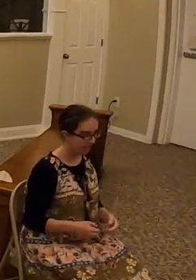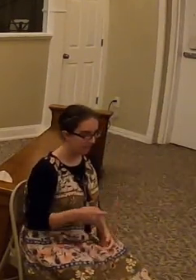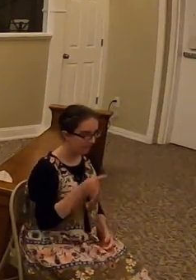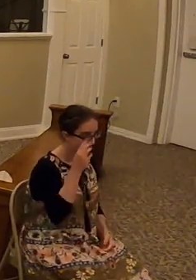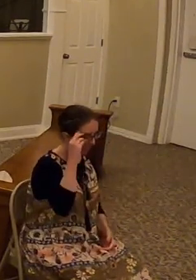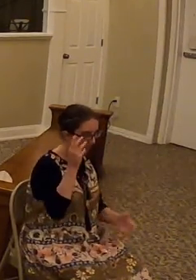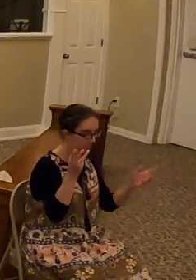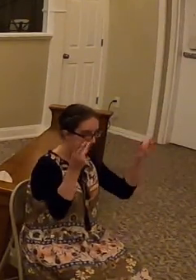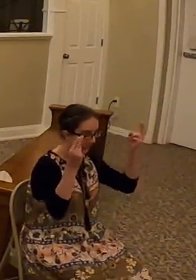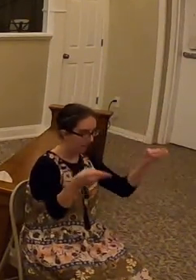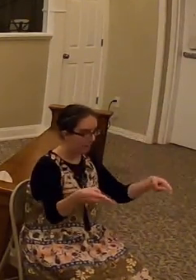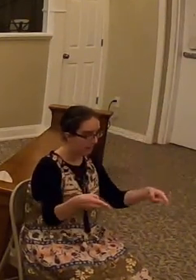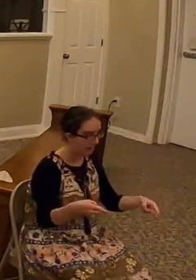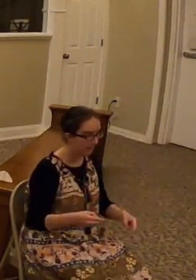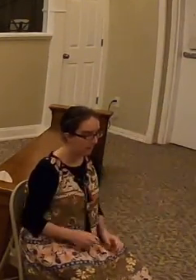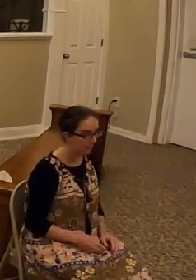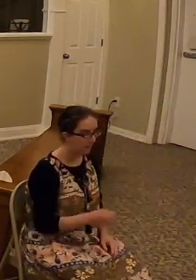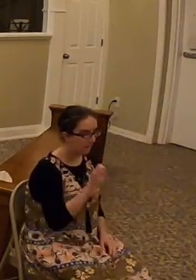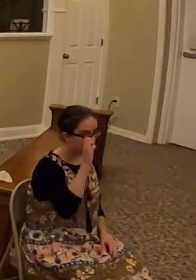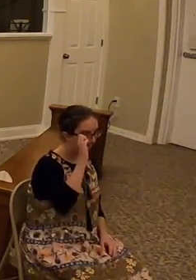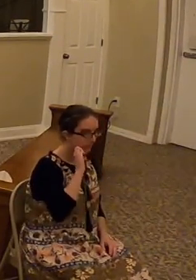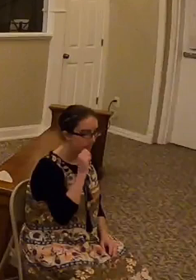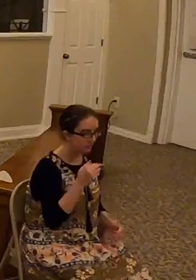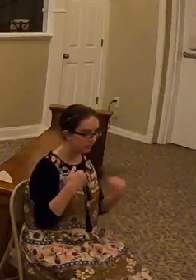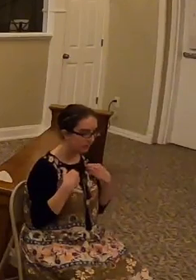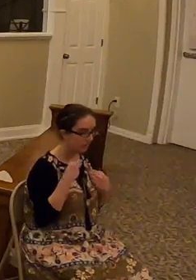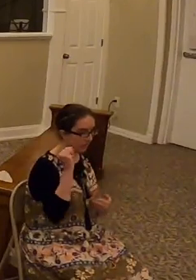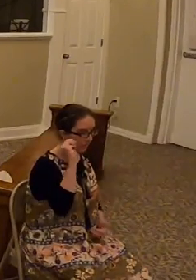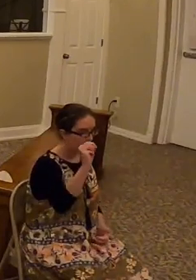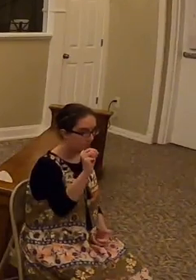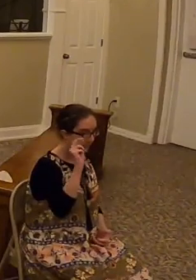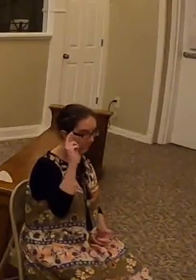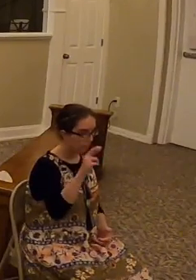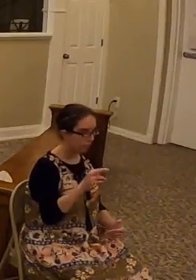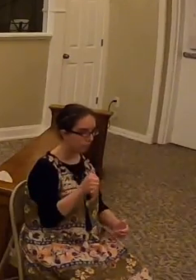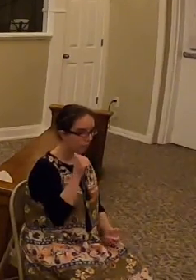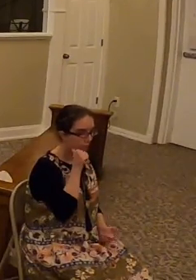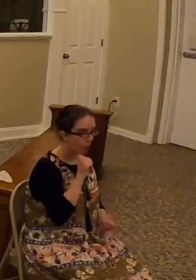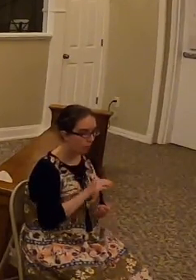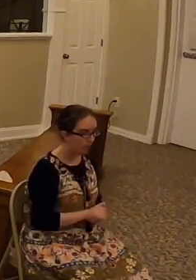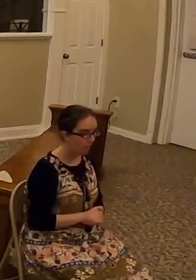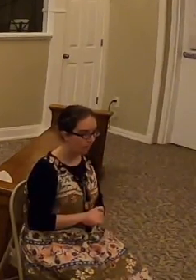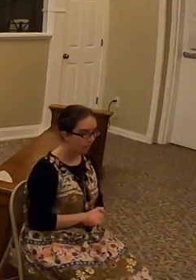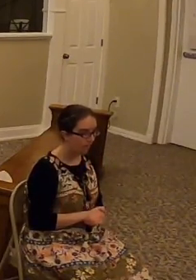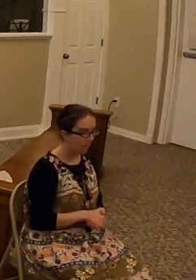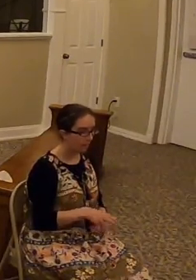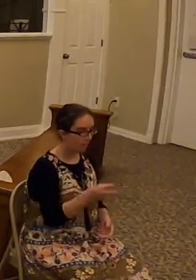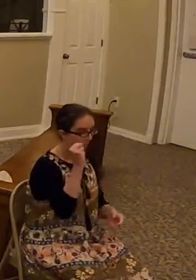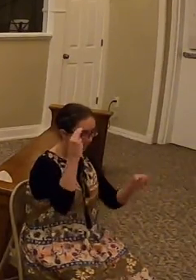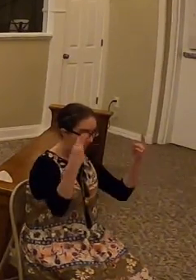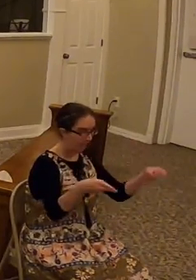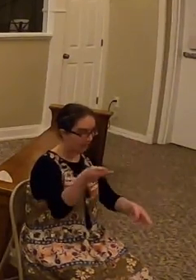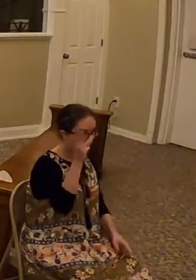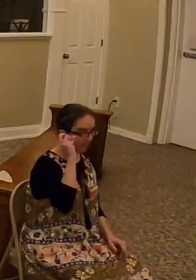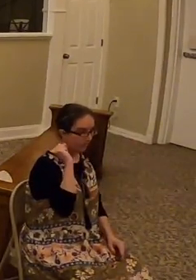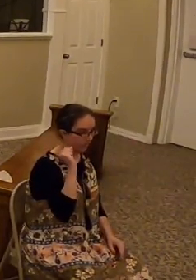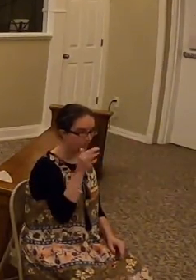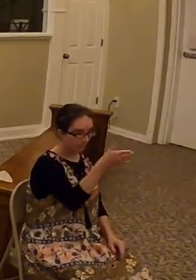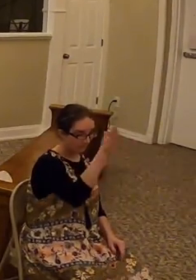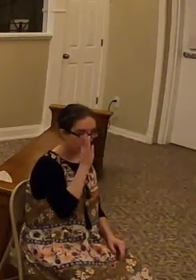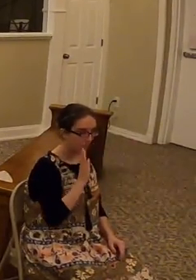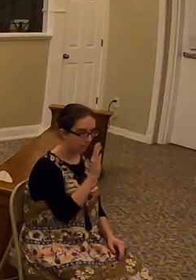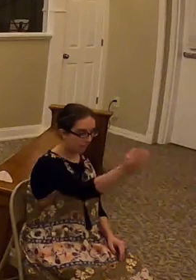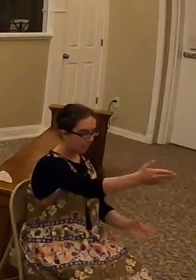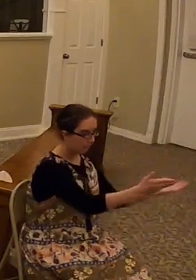But you know what was happening? She was a young minister's wife. And what was happening was